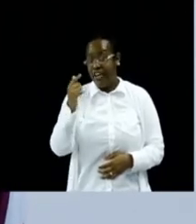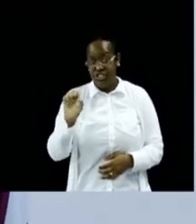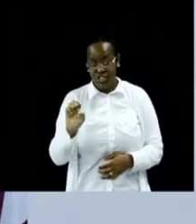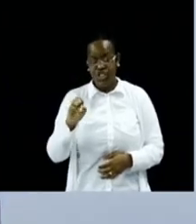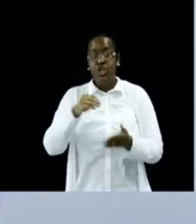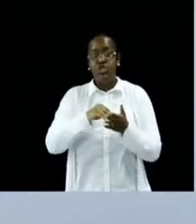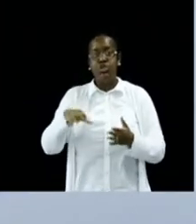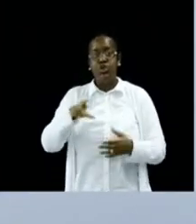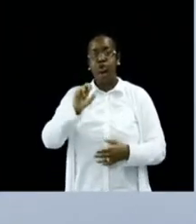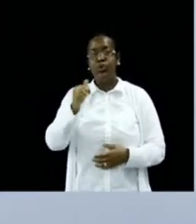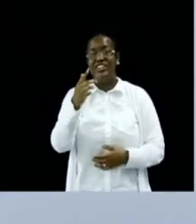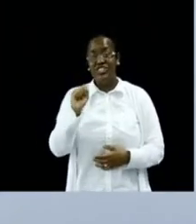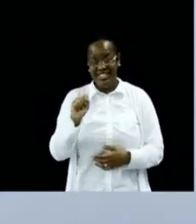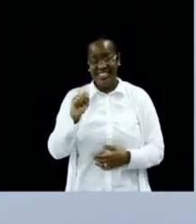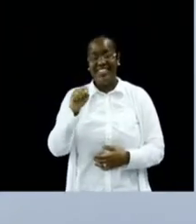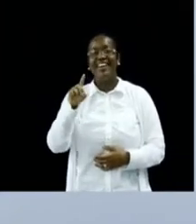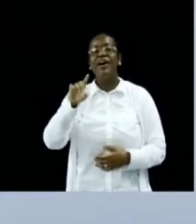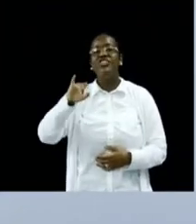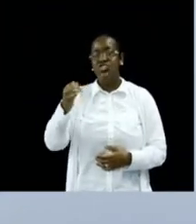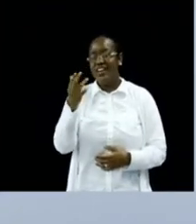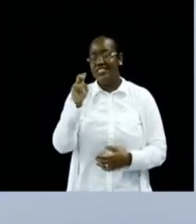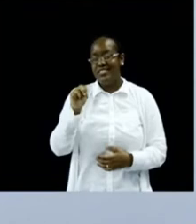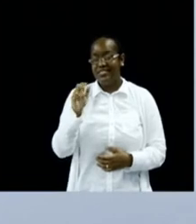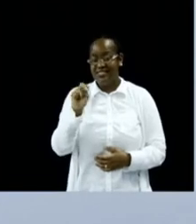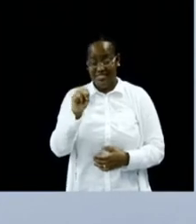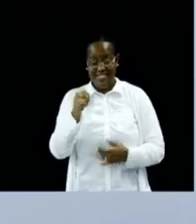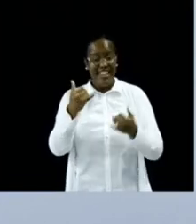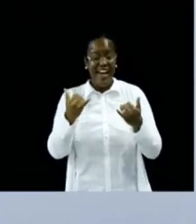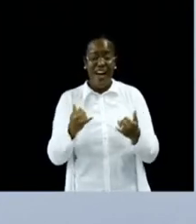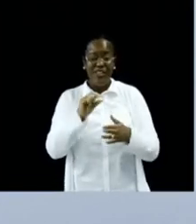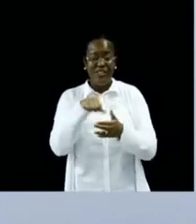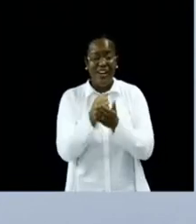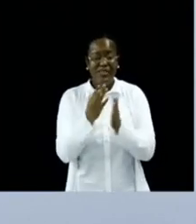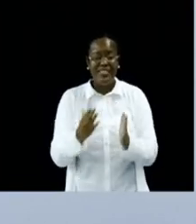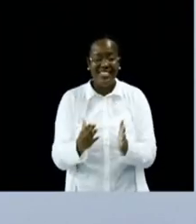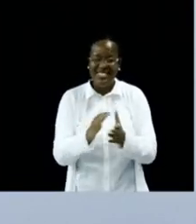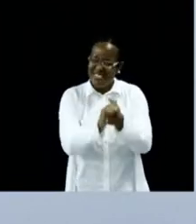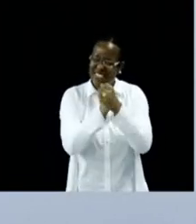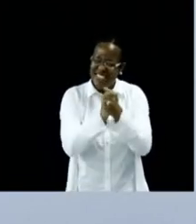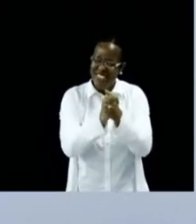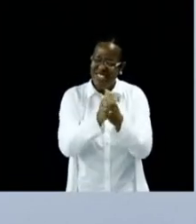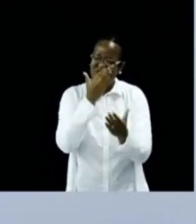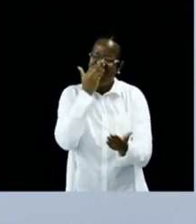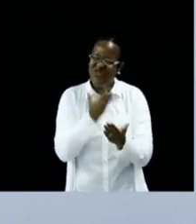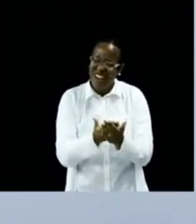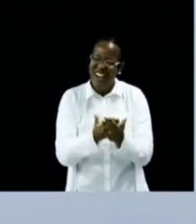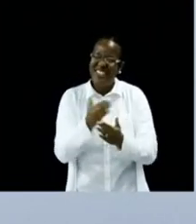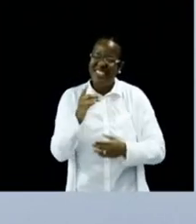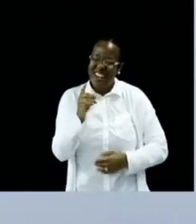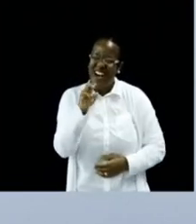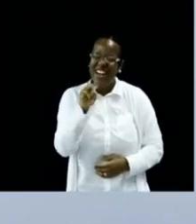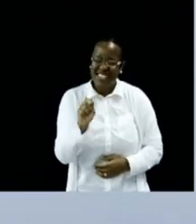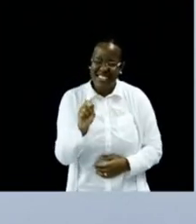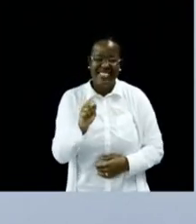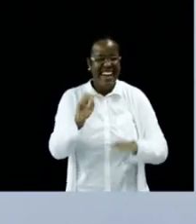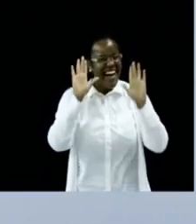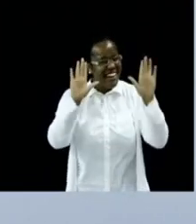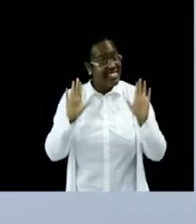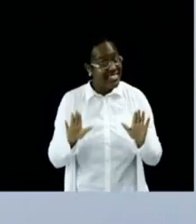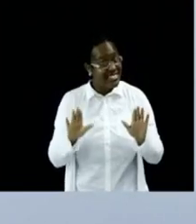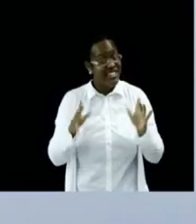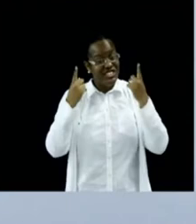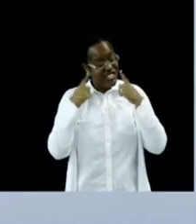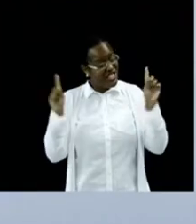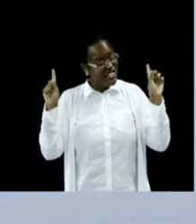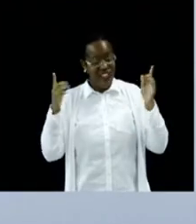Regent Johnson. Graduates, congratulations and well done. You are excellence in achievement. You